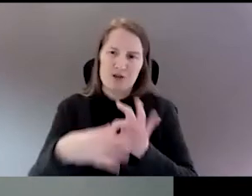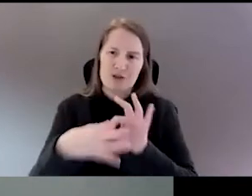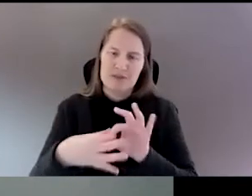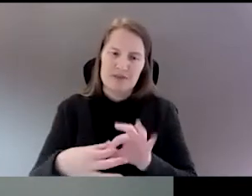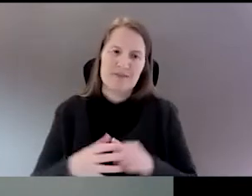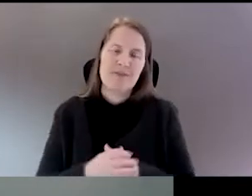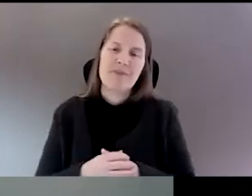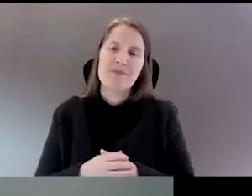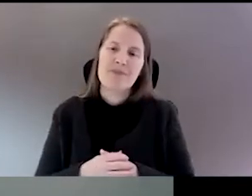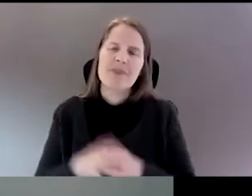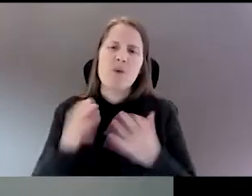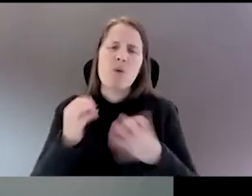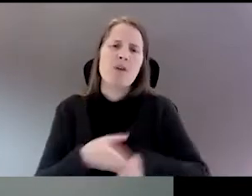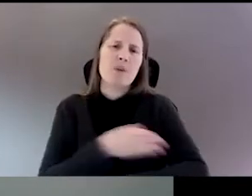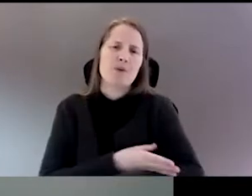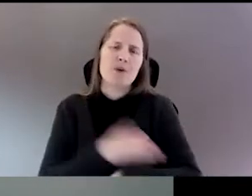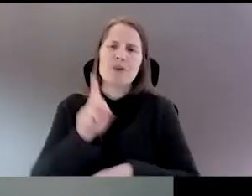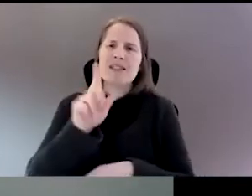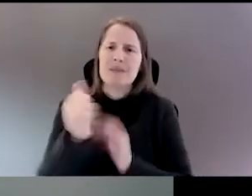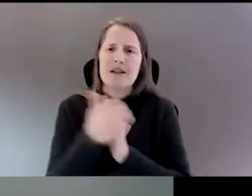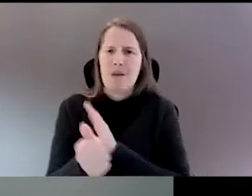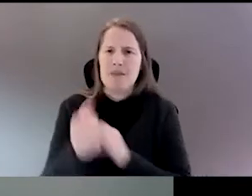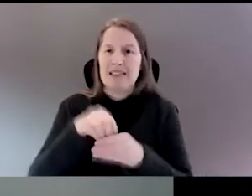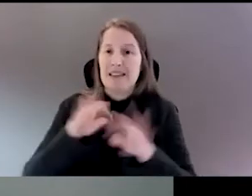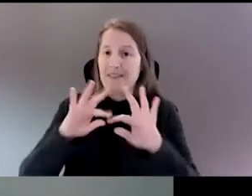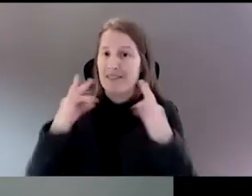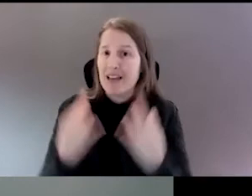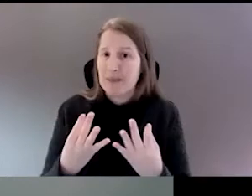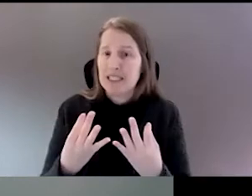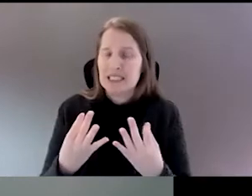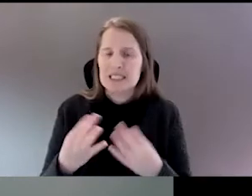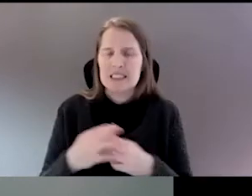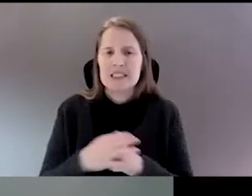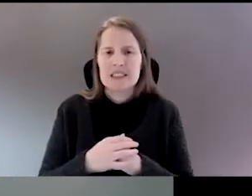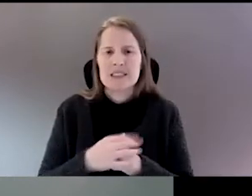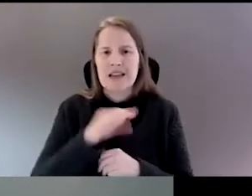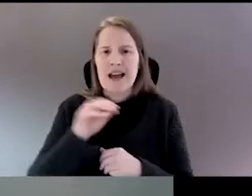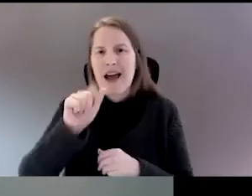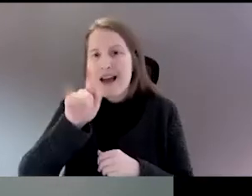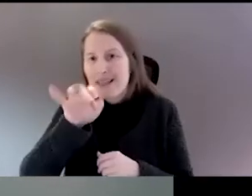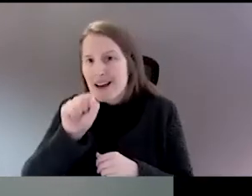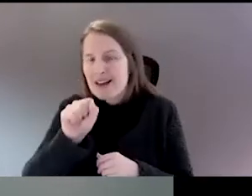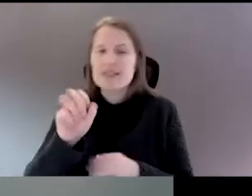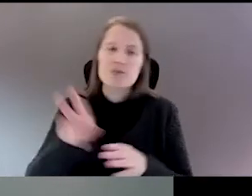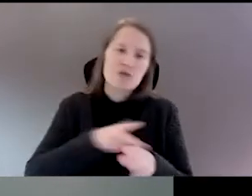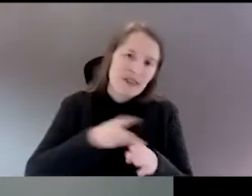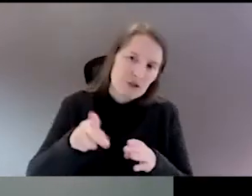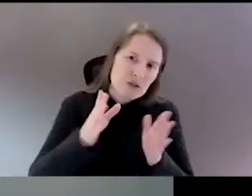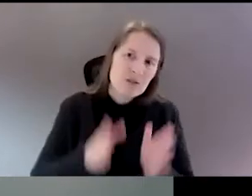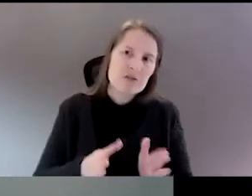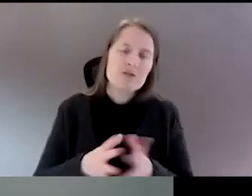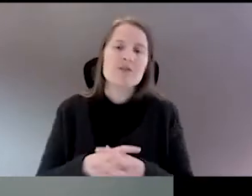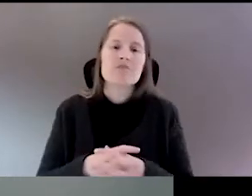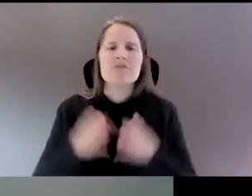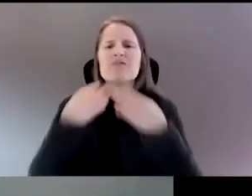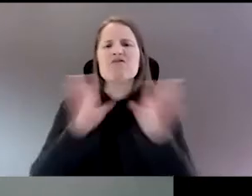disability competency among families and among allies and professionals and the general public and